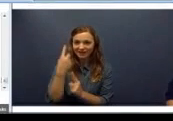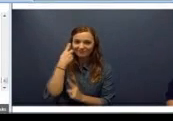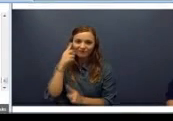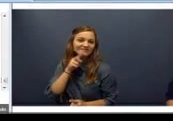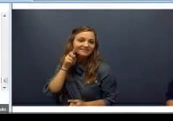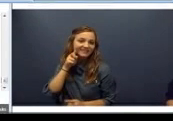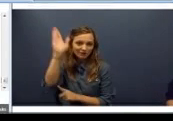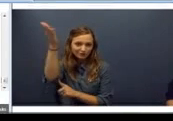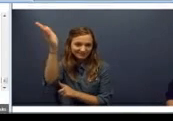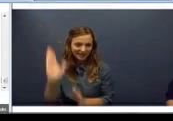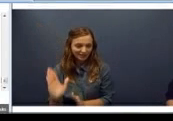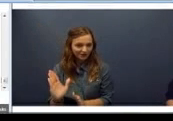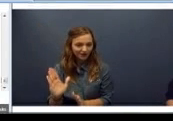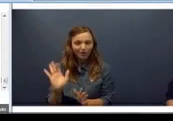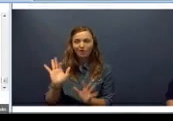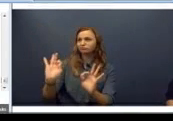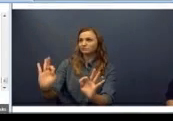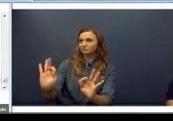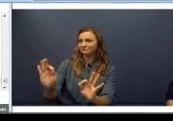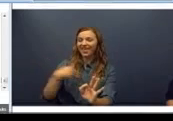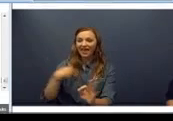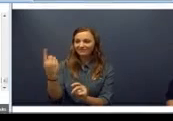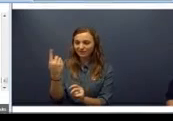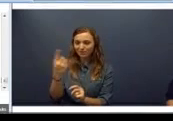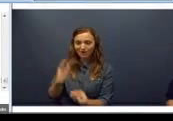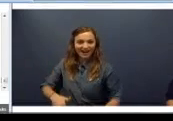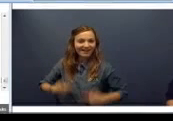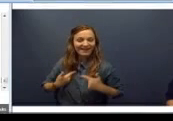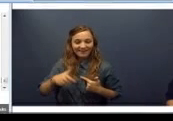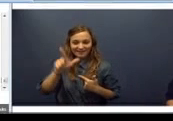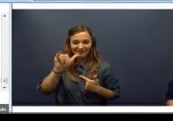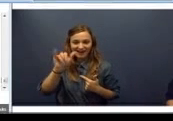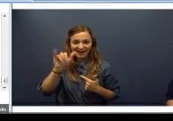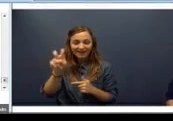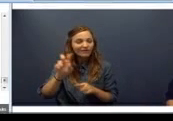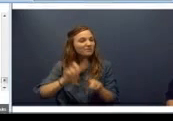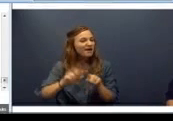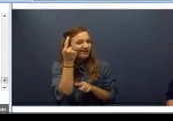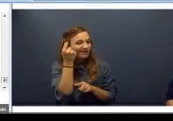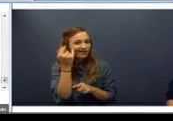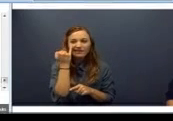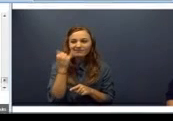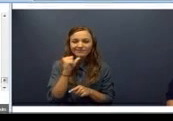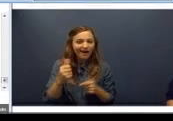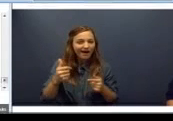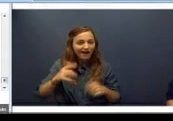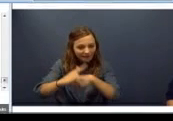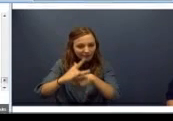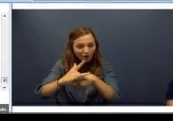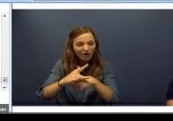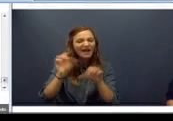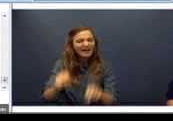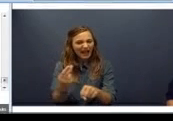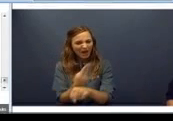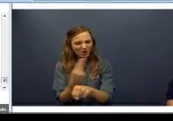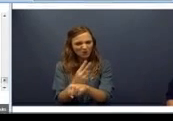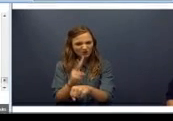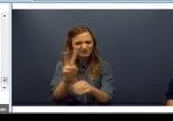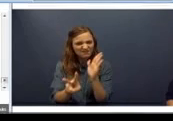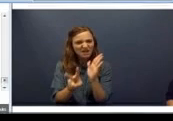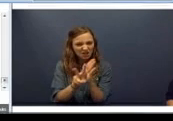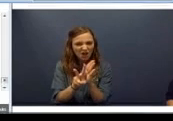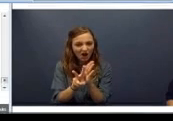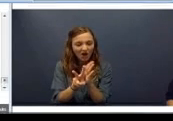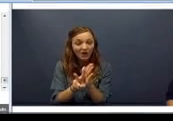ideal situation for a deaf presenter, is to have someone live, but if that's not available, then we have